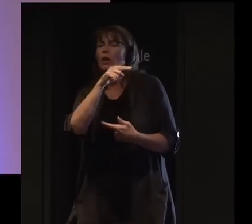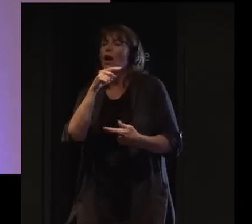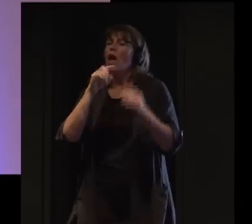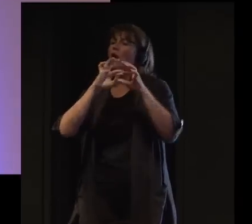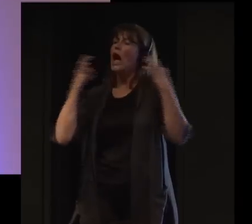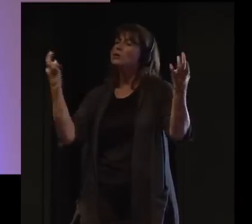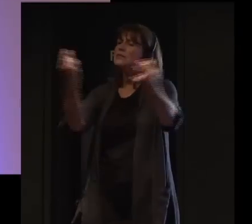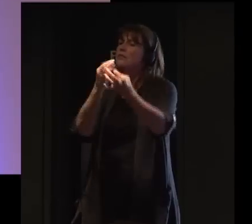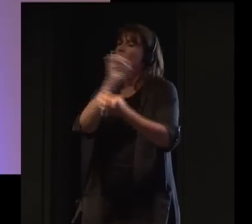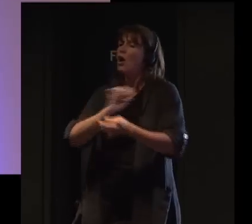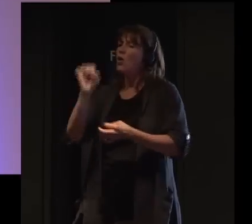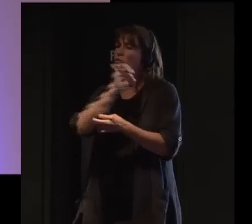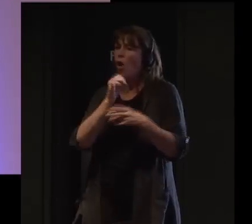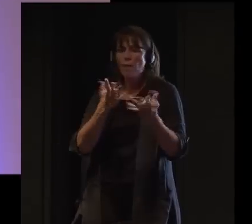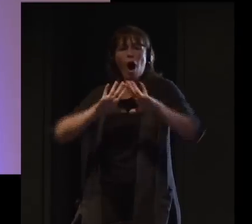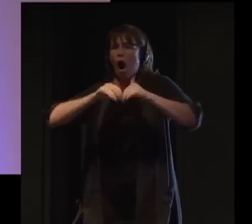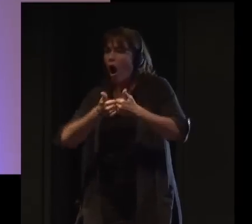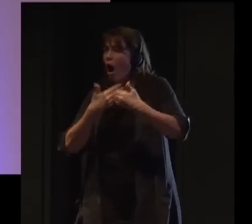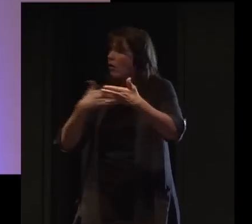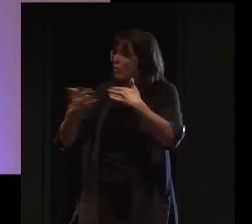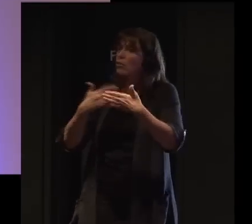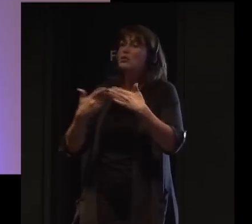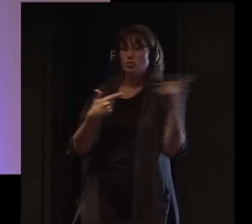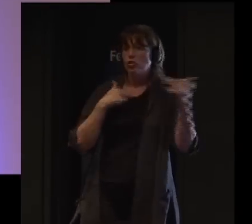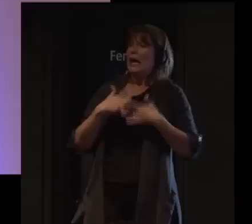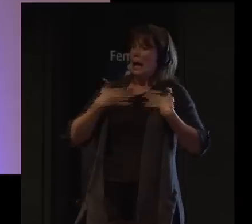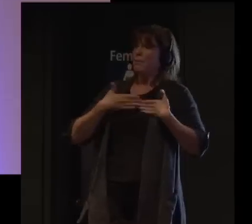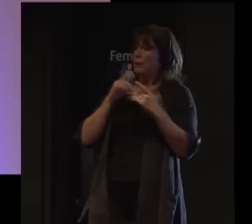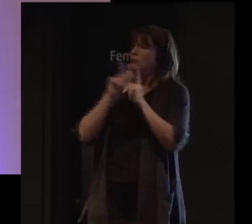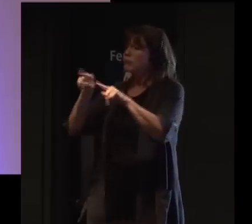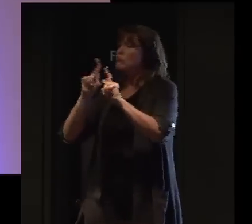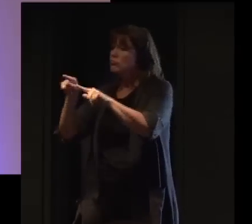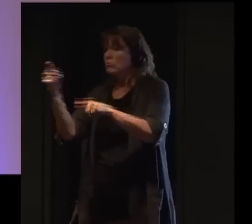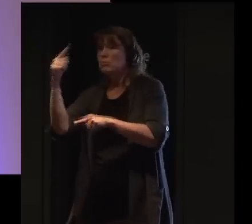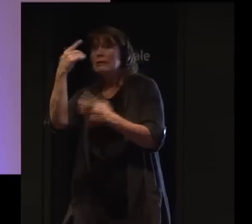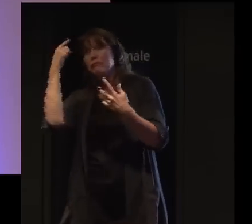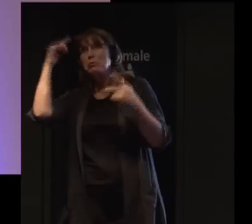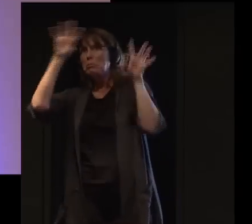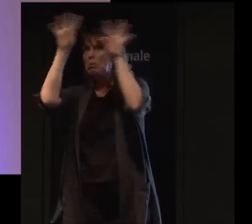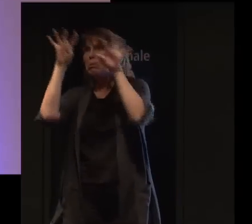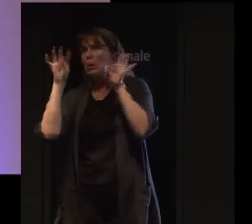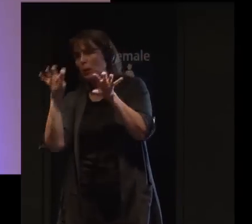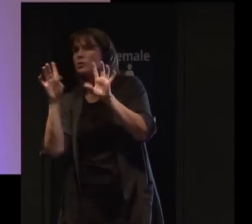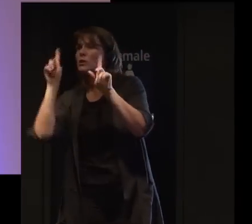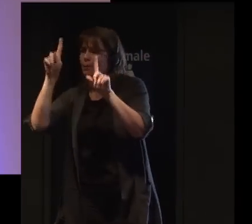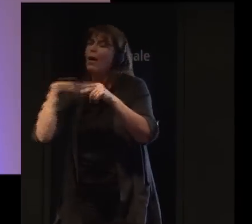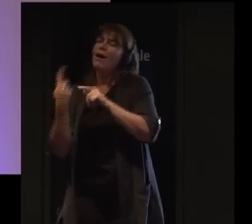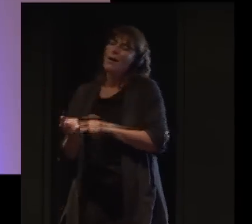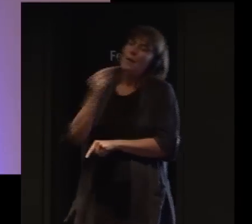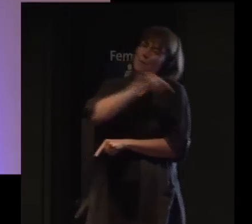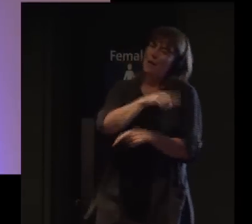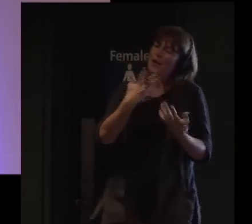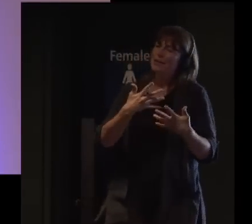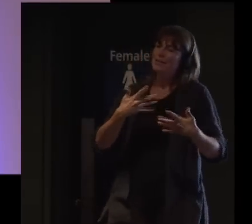this principle, I will be happy to answer those questions. But let me go back to the